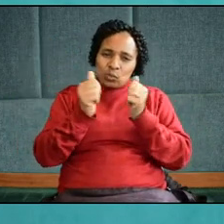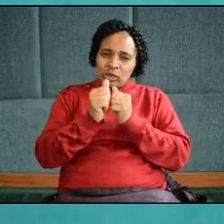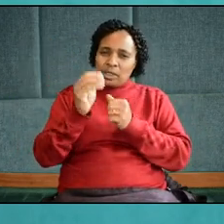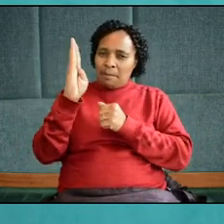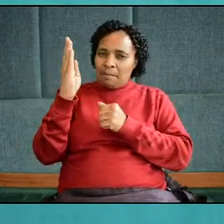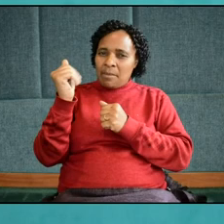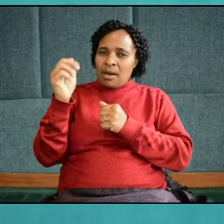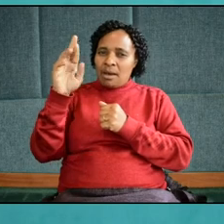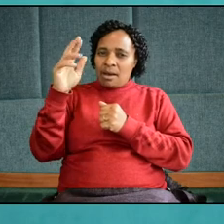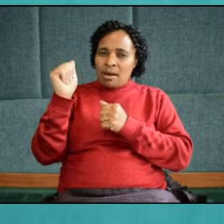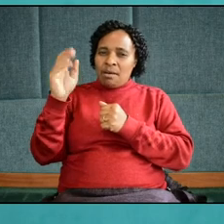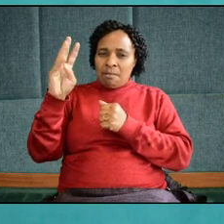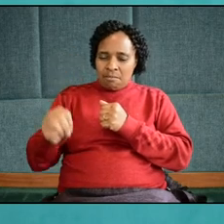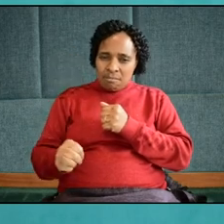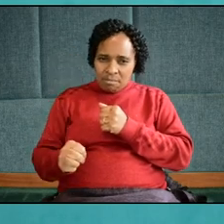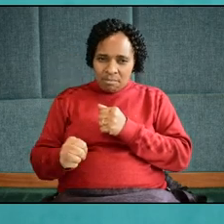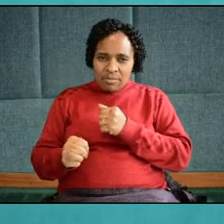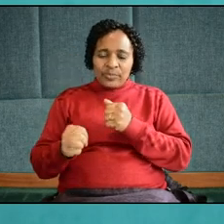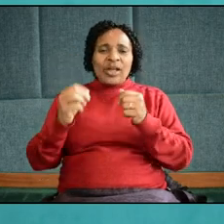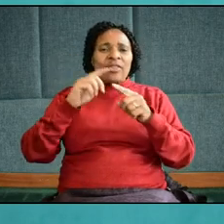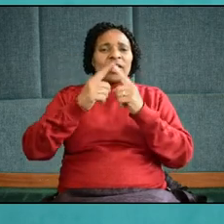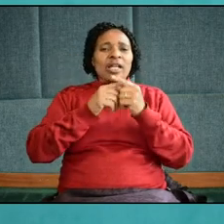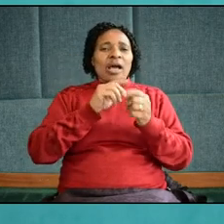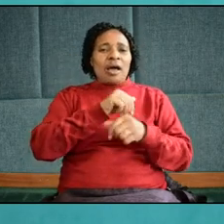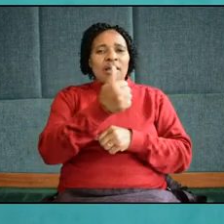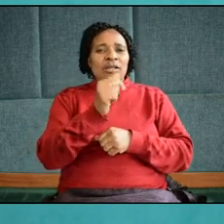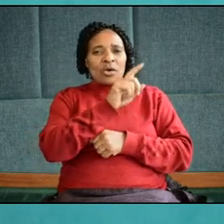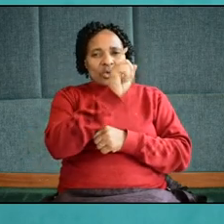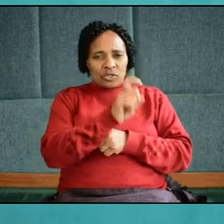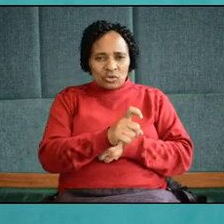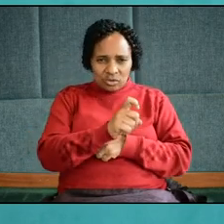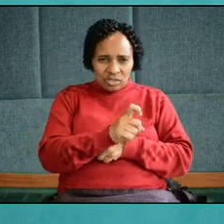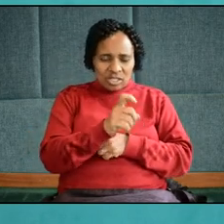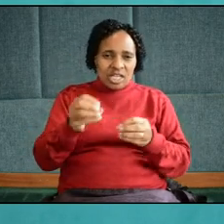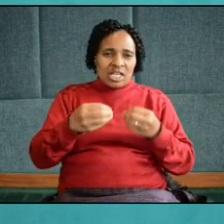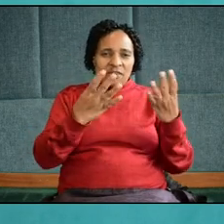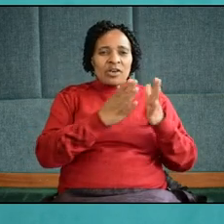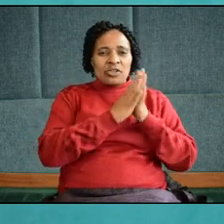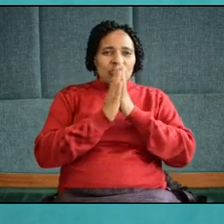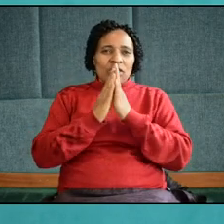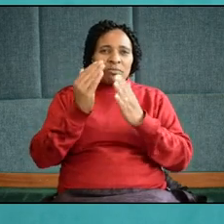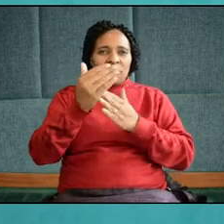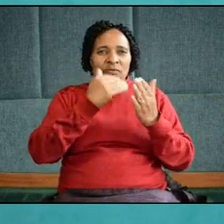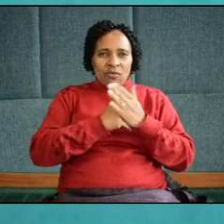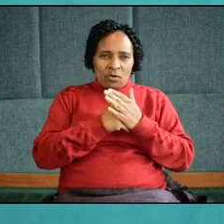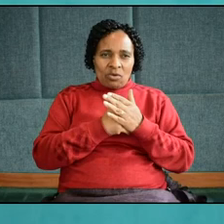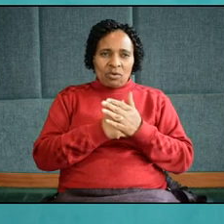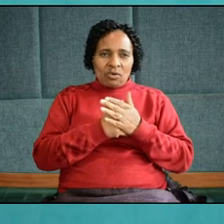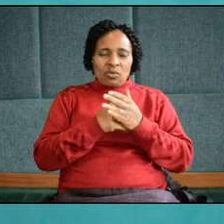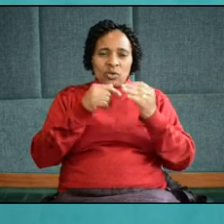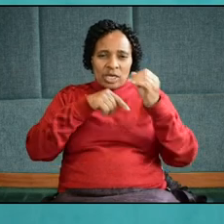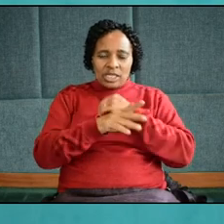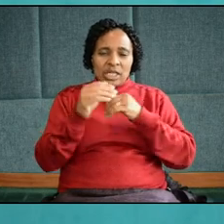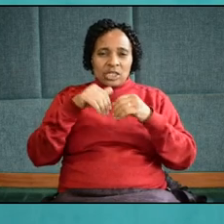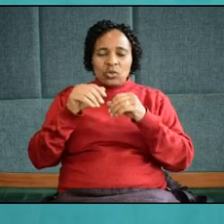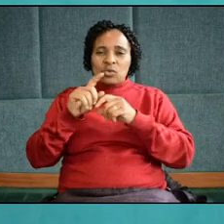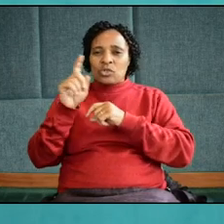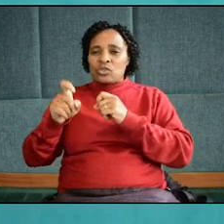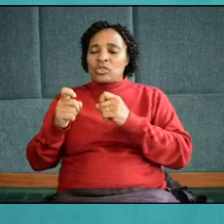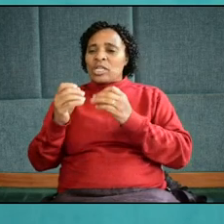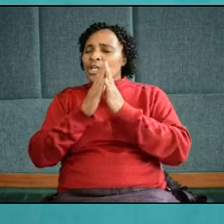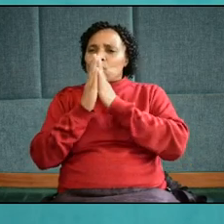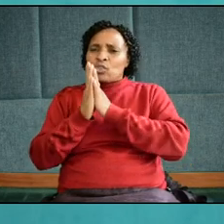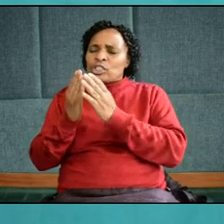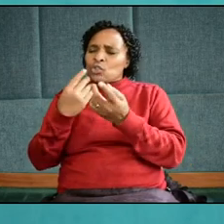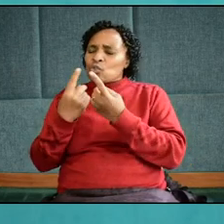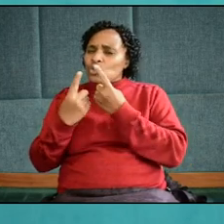okay? Now, another question, all right? Let me just give a story before we get to that question. A story is told